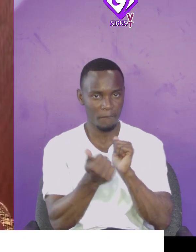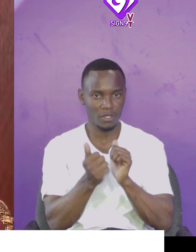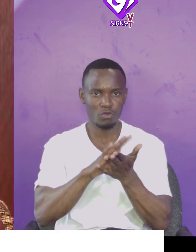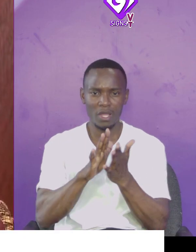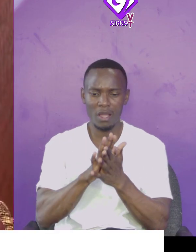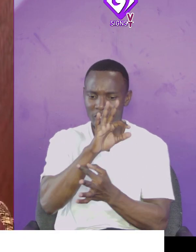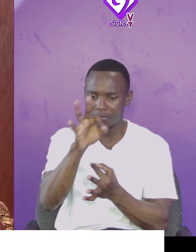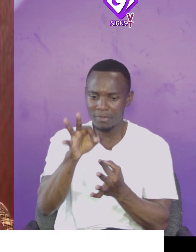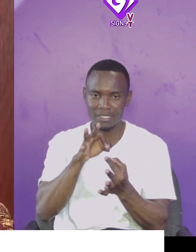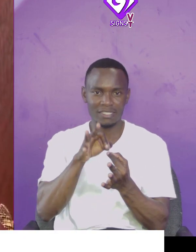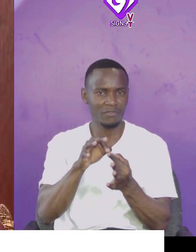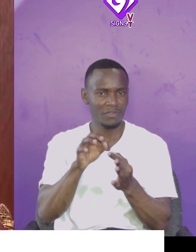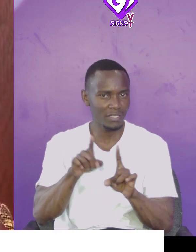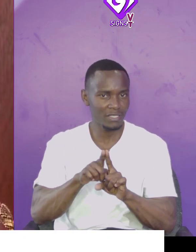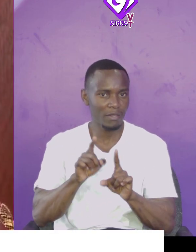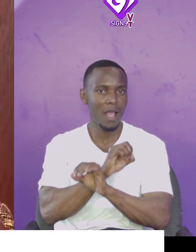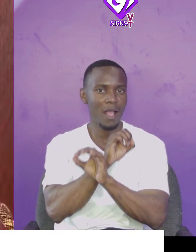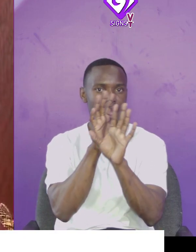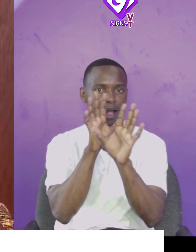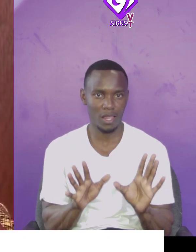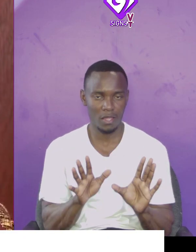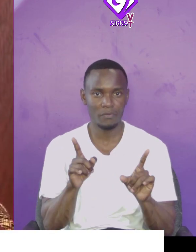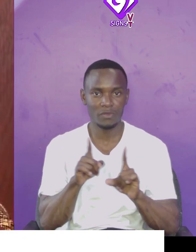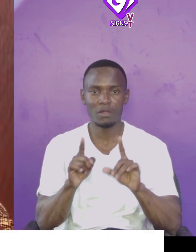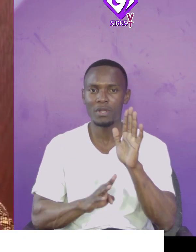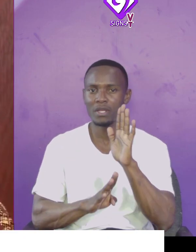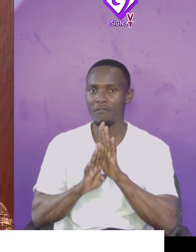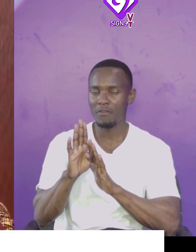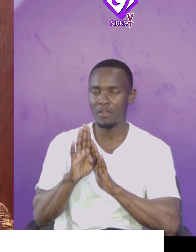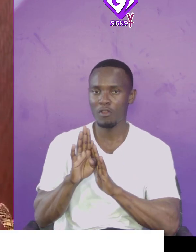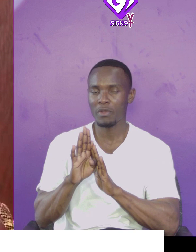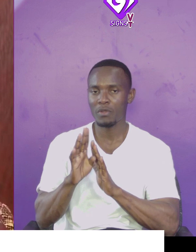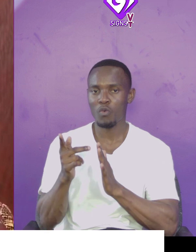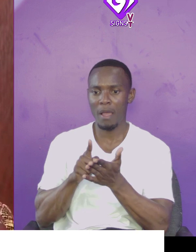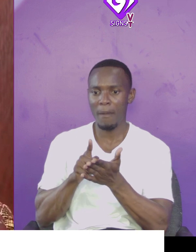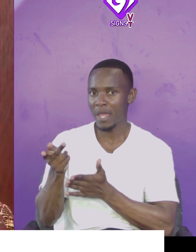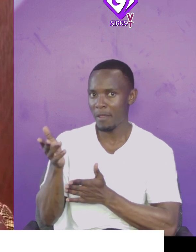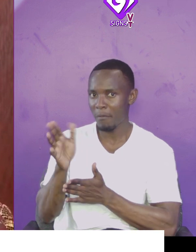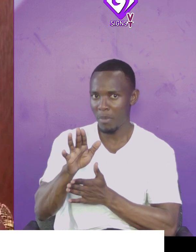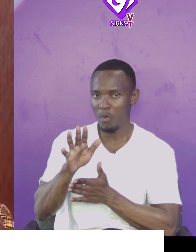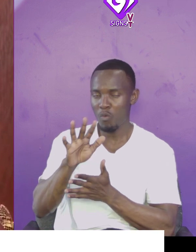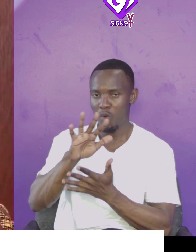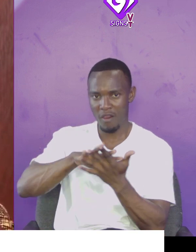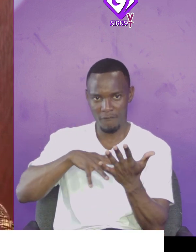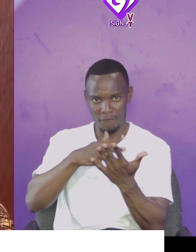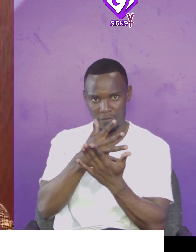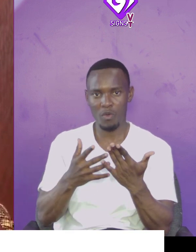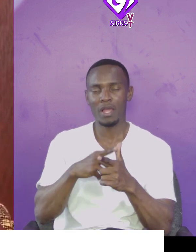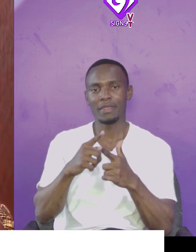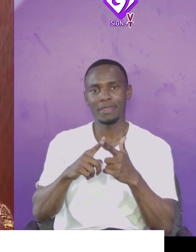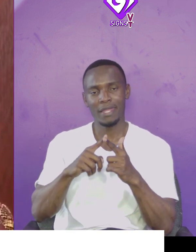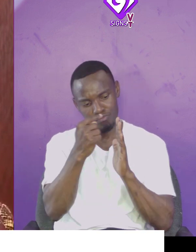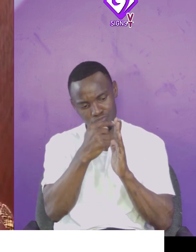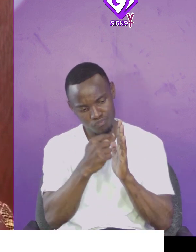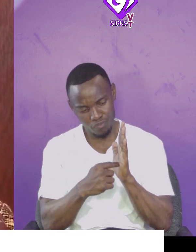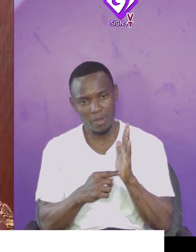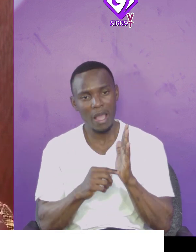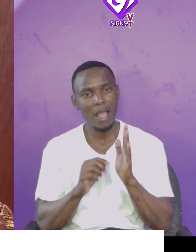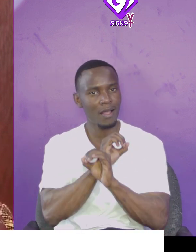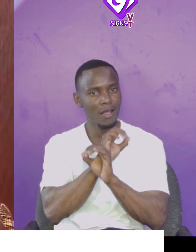that, and that even in terms of developing a reparations framework, then we have the roles clearly clarified within that